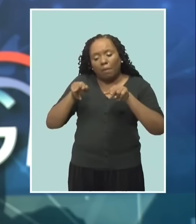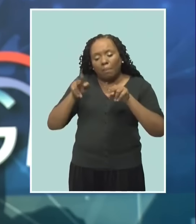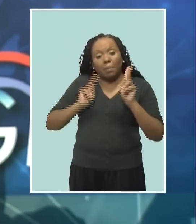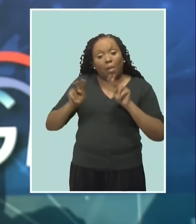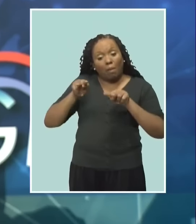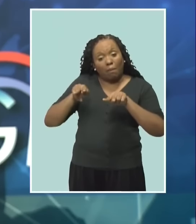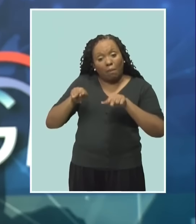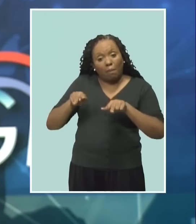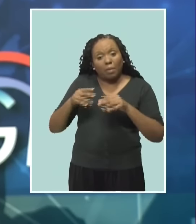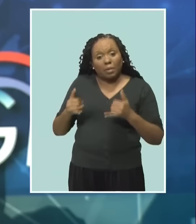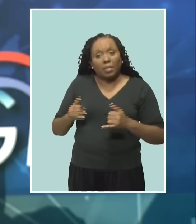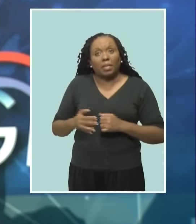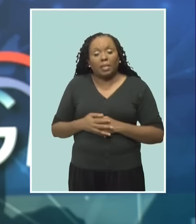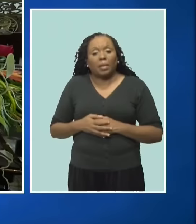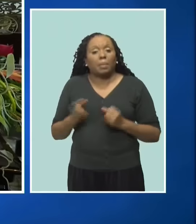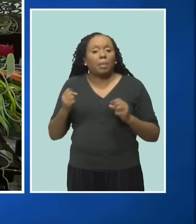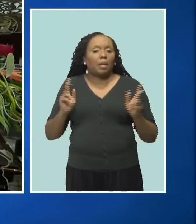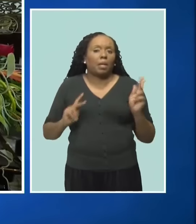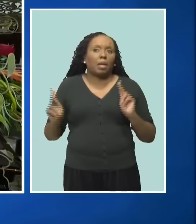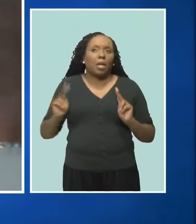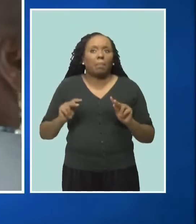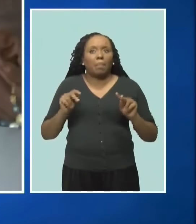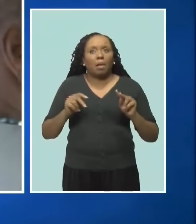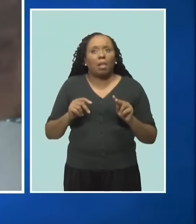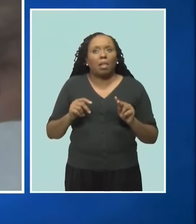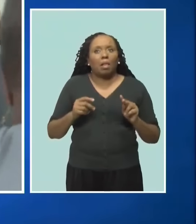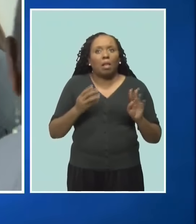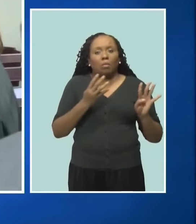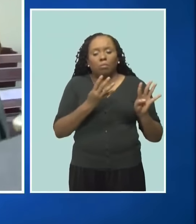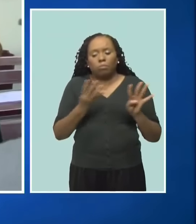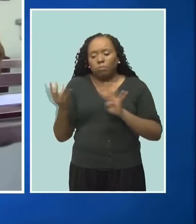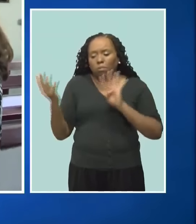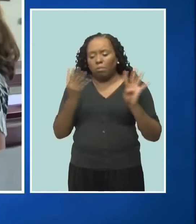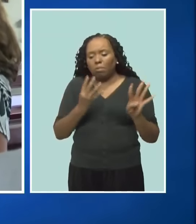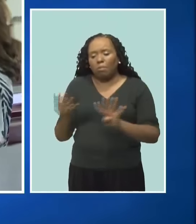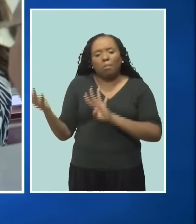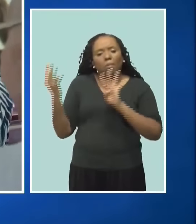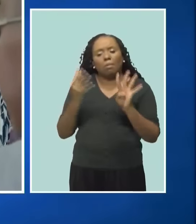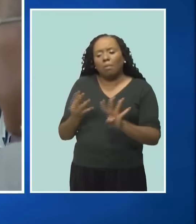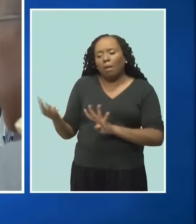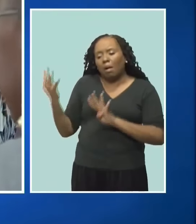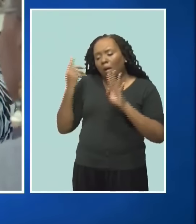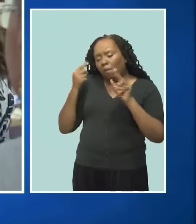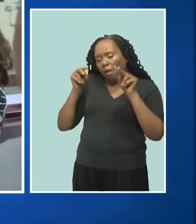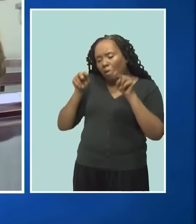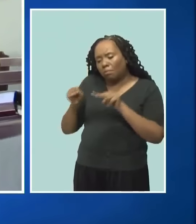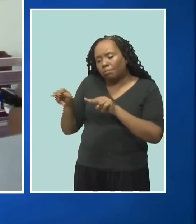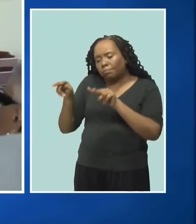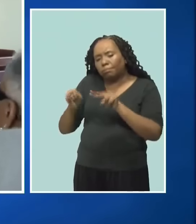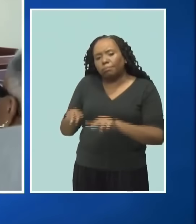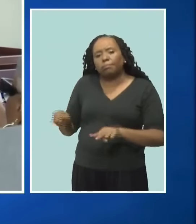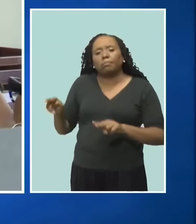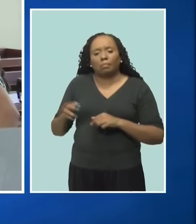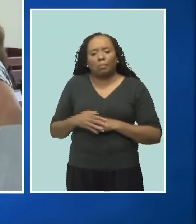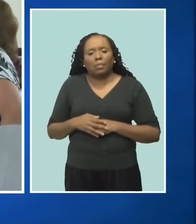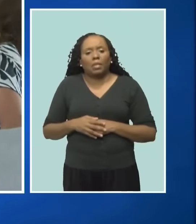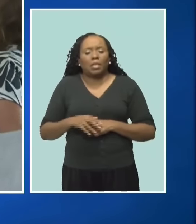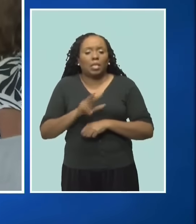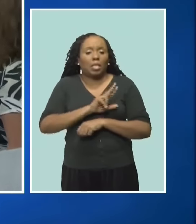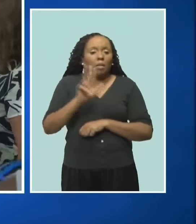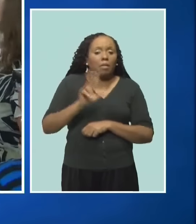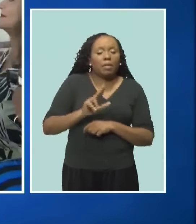political stalwart, former opposition leader and legal luminary by family, friends, colleagues and well-wishers. The viewing ran